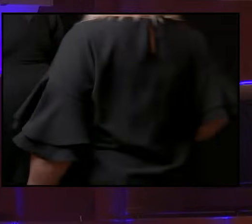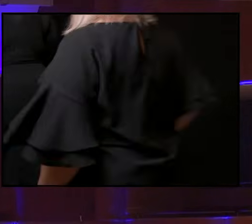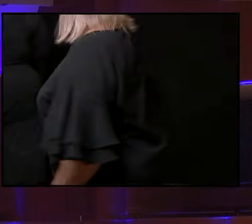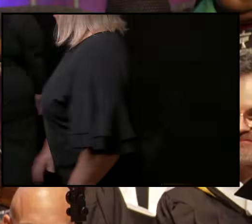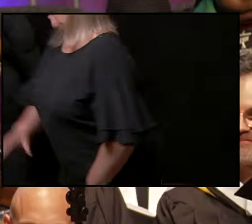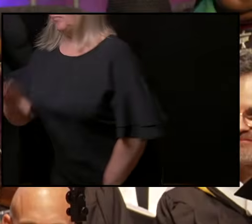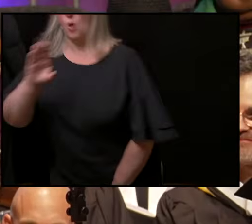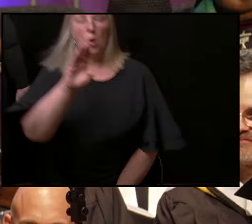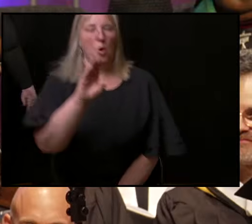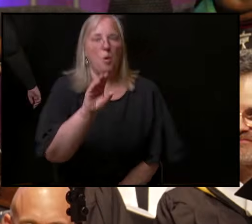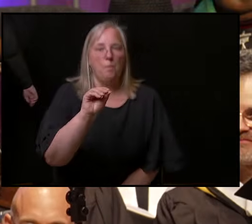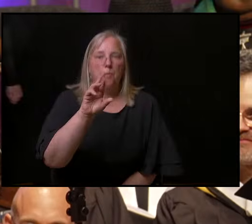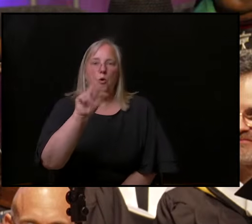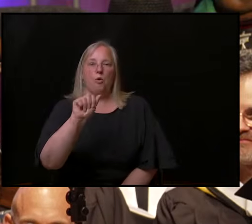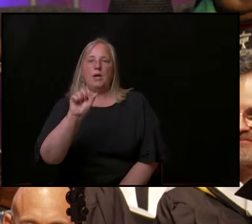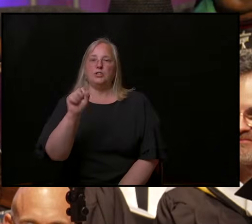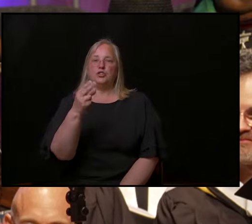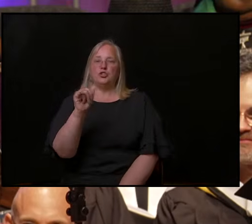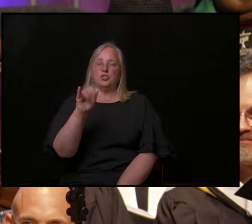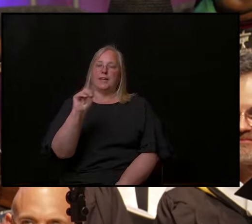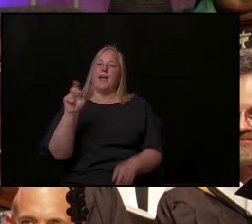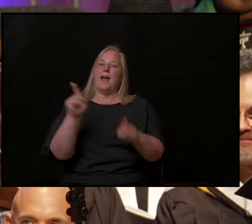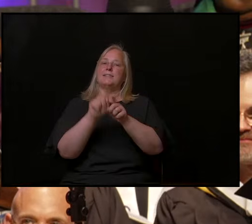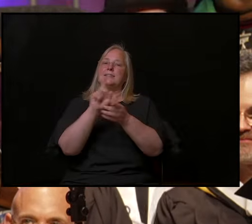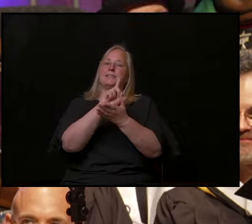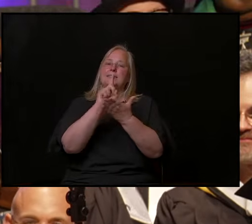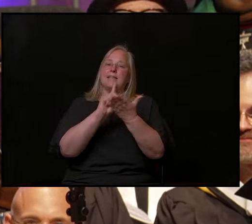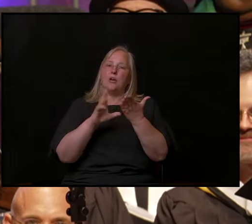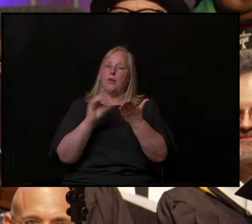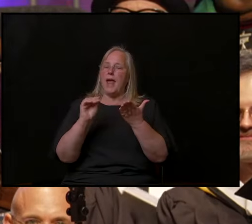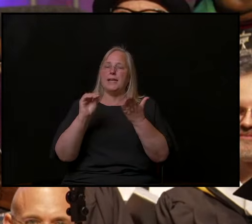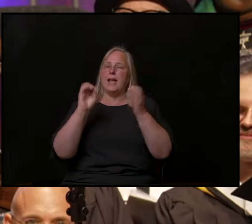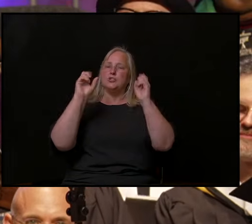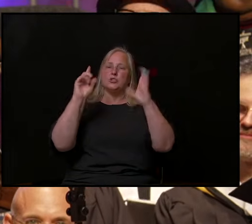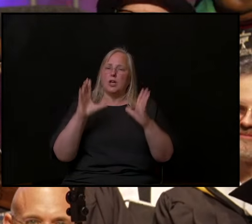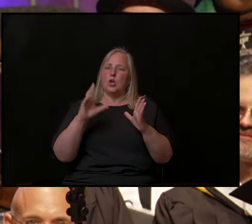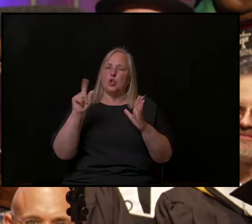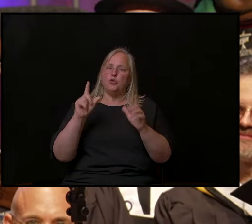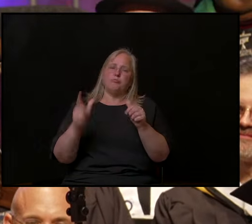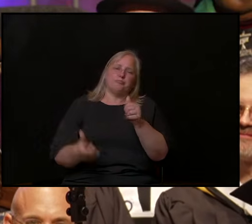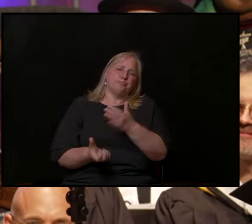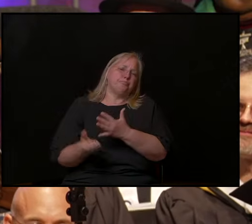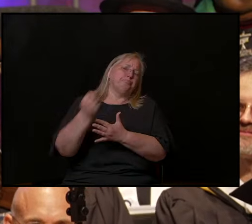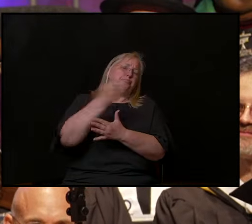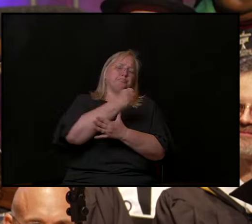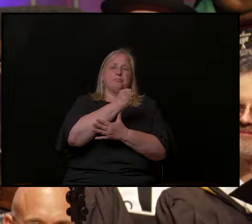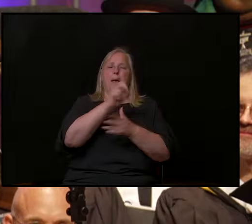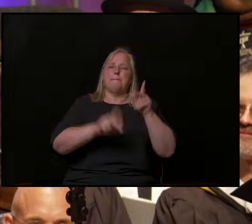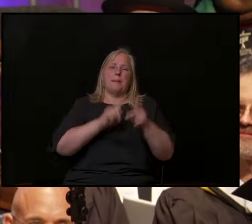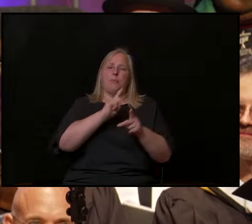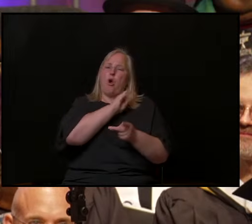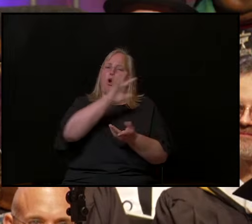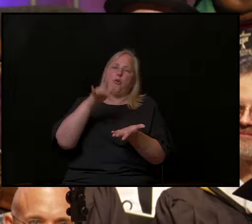Bora Shin, as a designer and educator, you put people at the heart of your work.